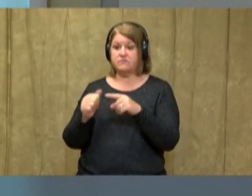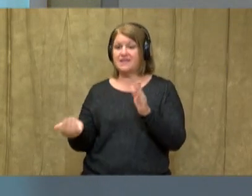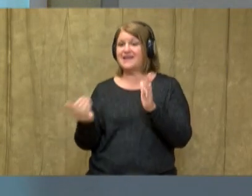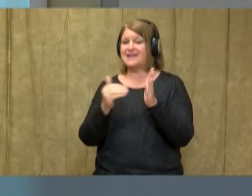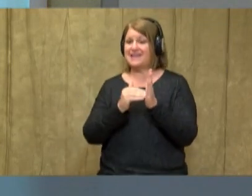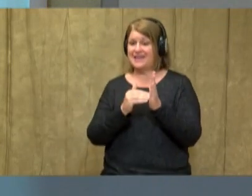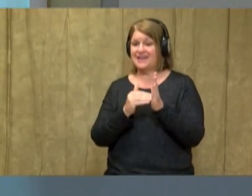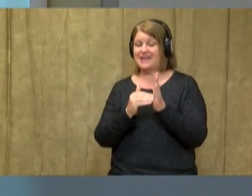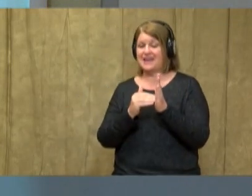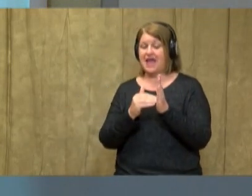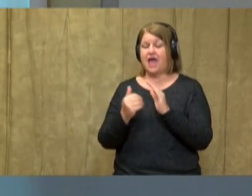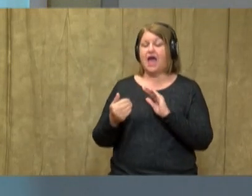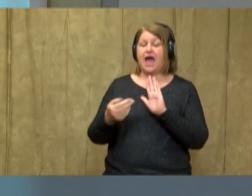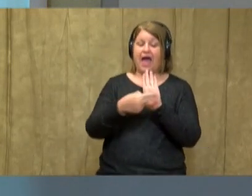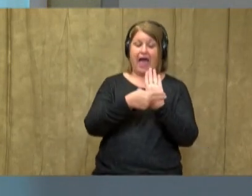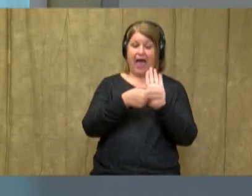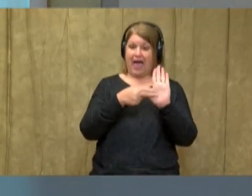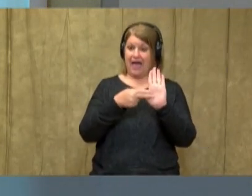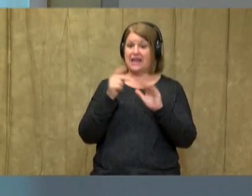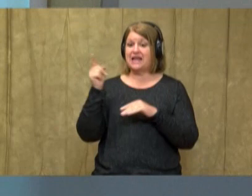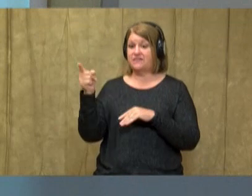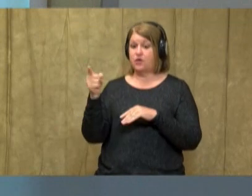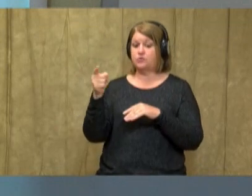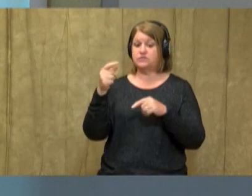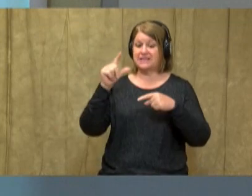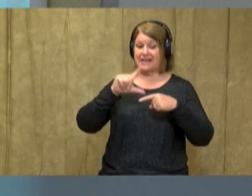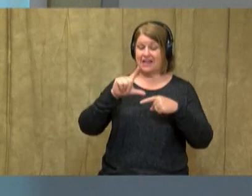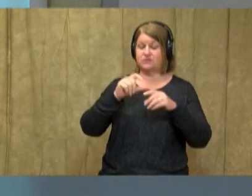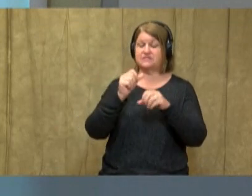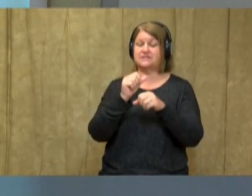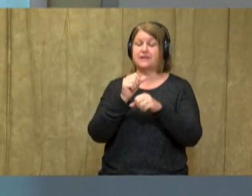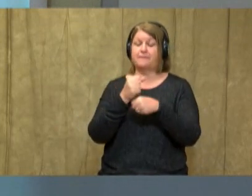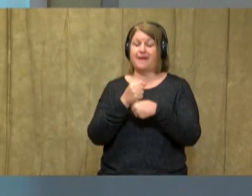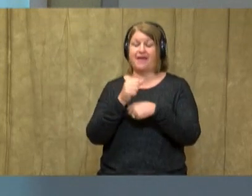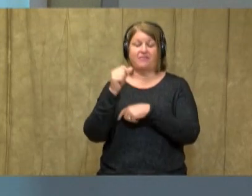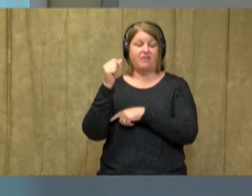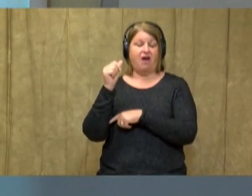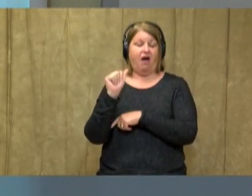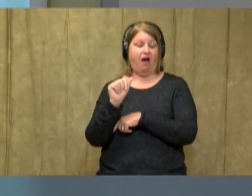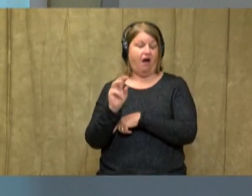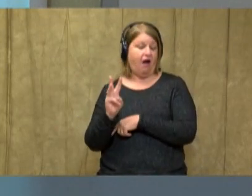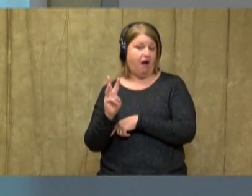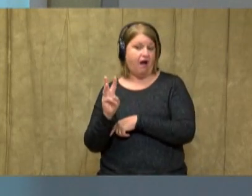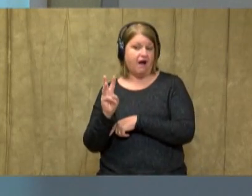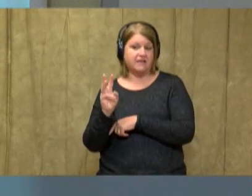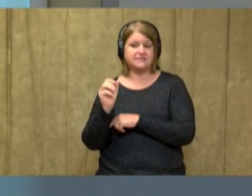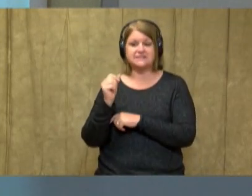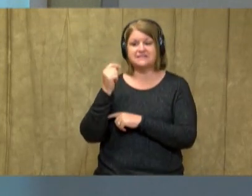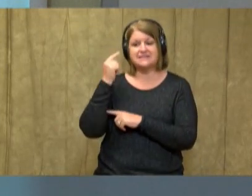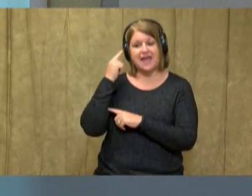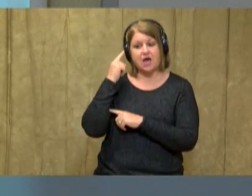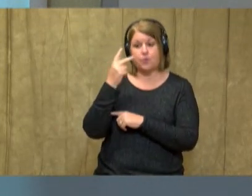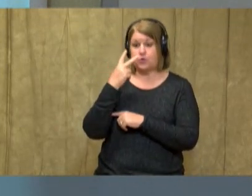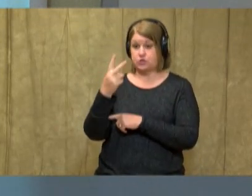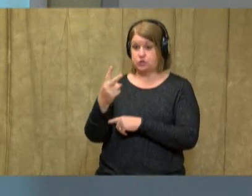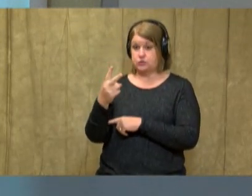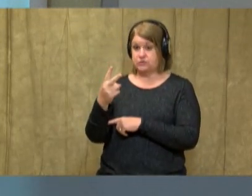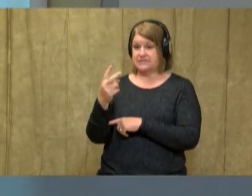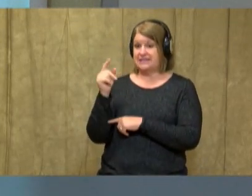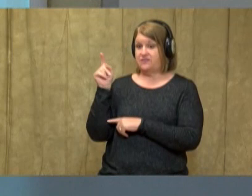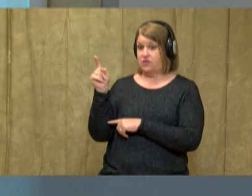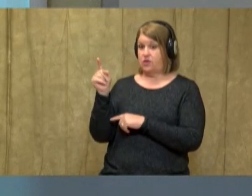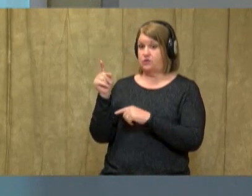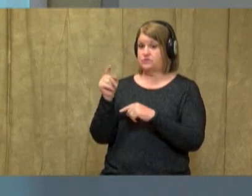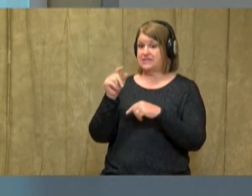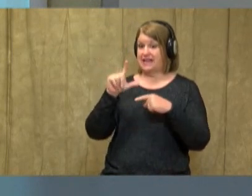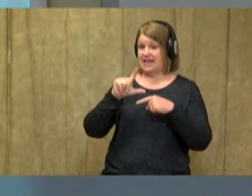Again, I highlighted those letters that make the ah sound. So when you see those letters in purple, you're going to say